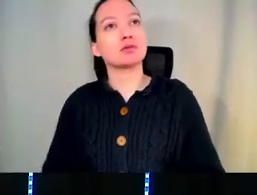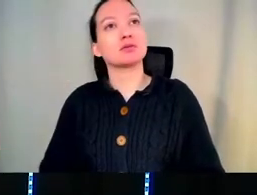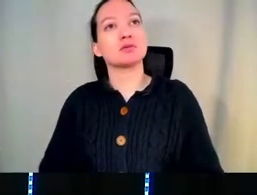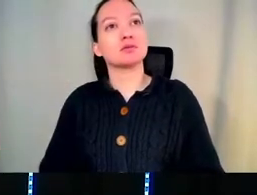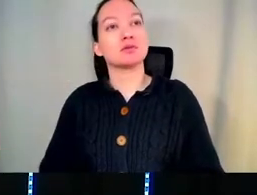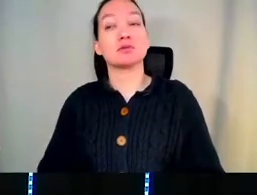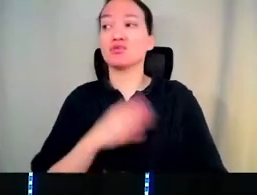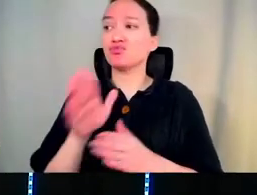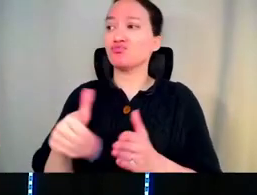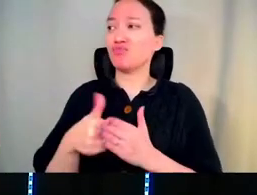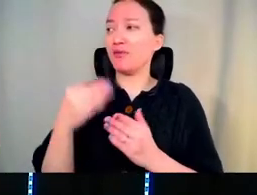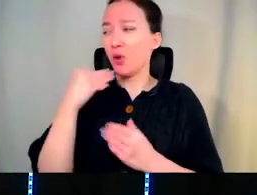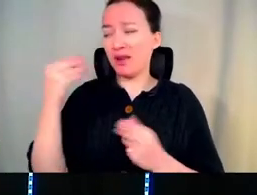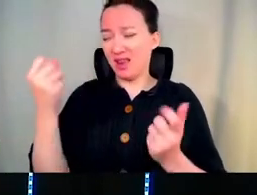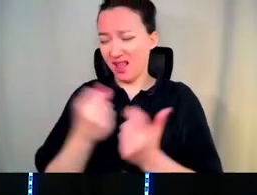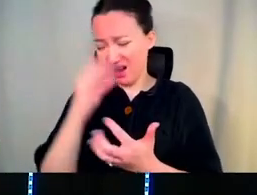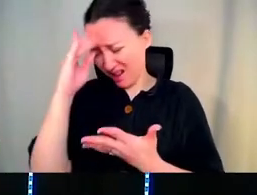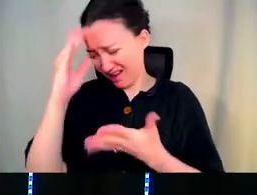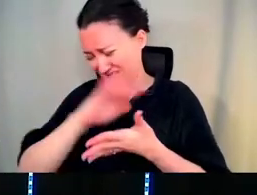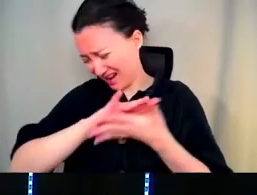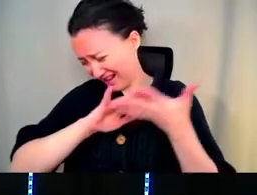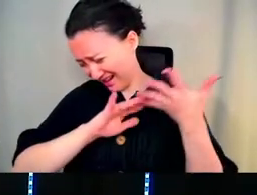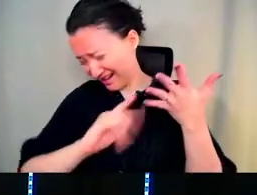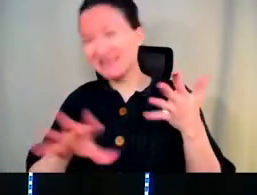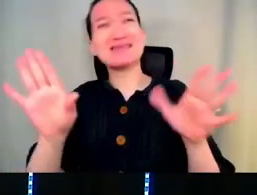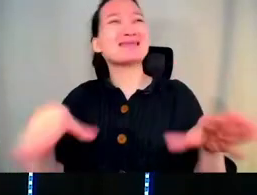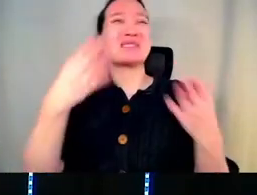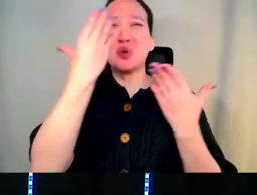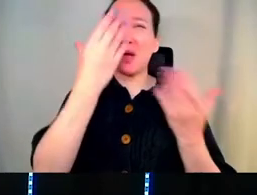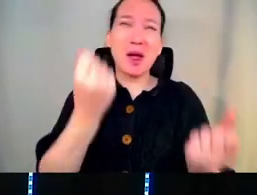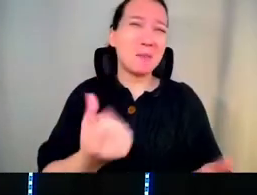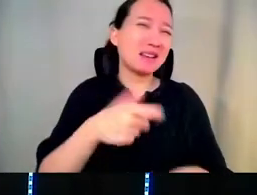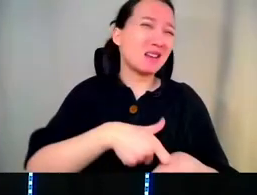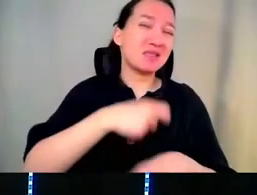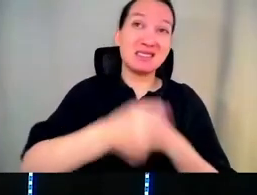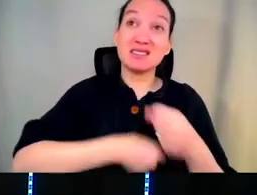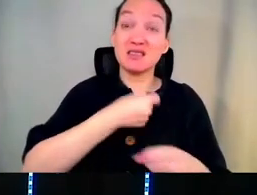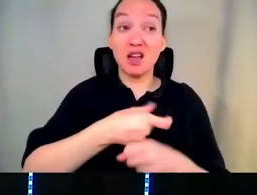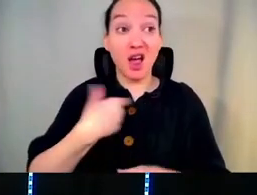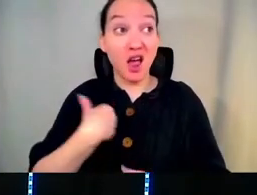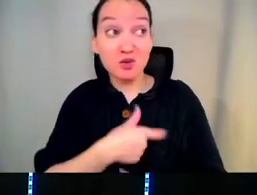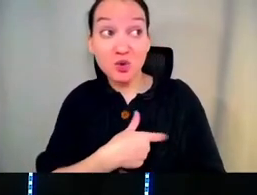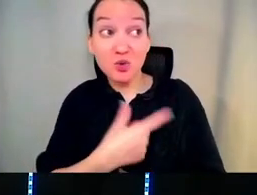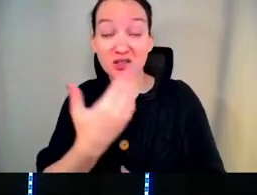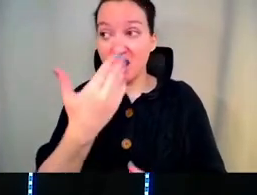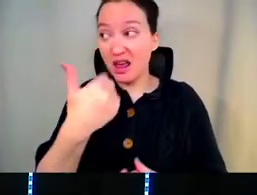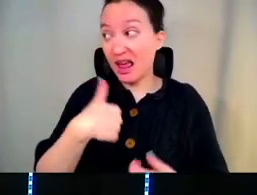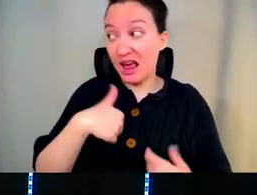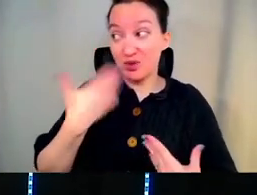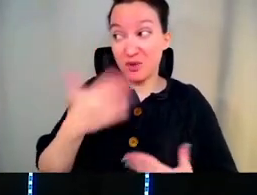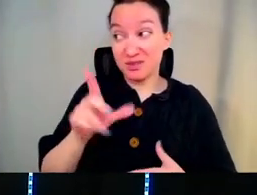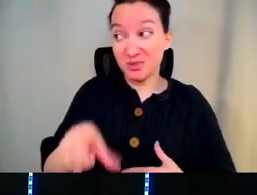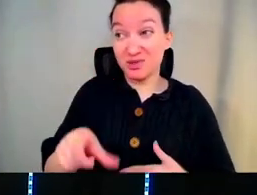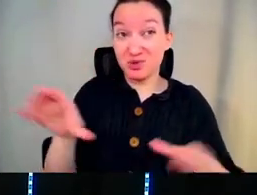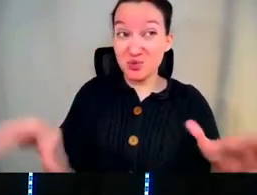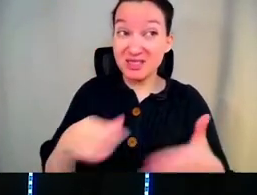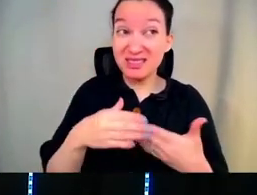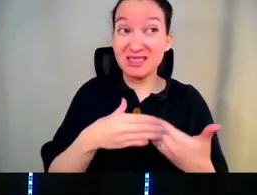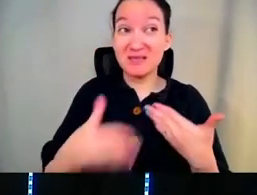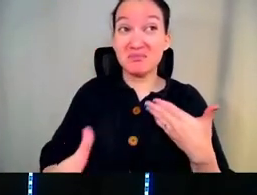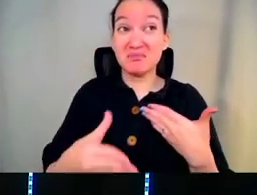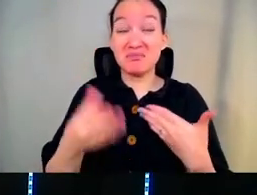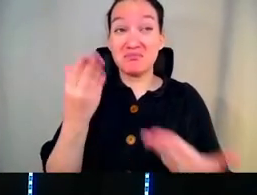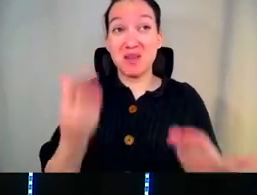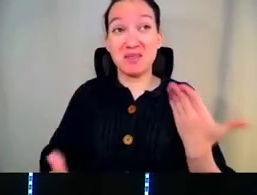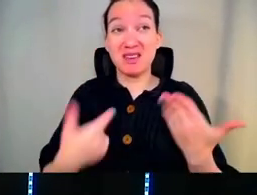Would come home and all these things and I said, I don't know how many times this year I said, I don't know if I'm supposed to do this anymore. Like, I don't know, maybe I'm supposed to do